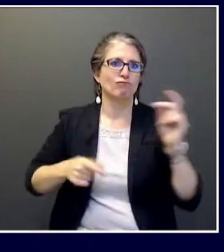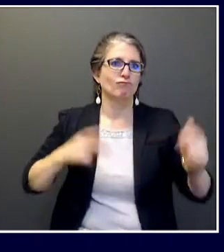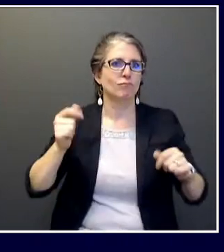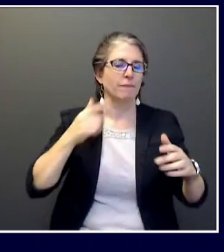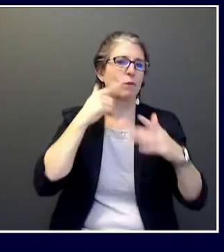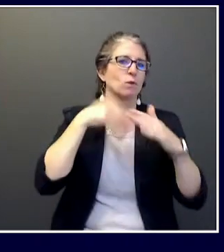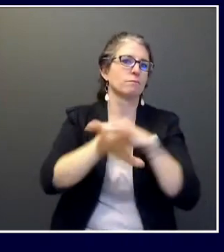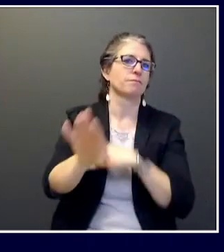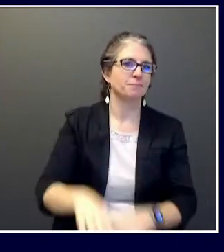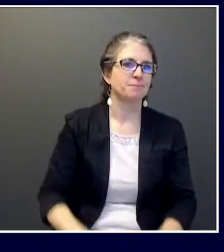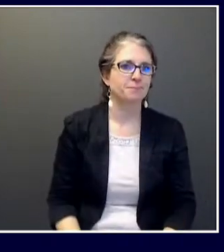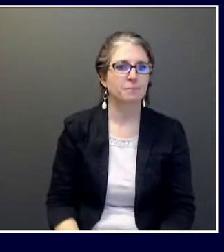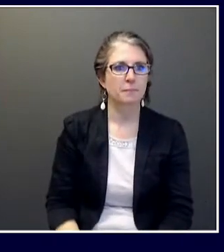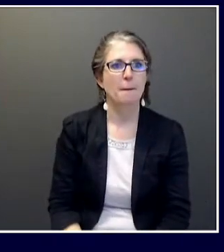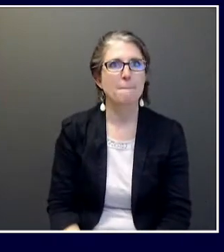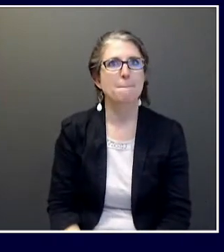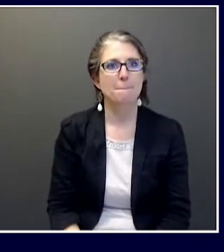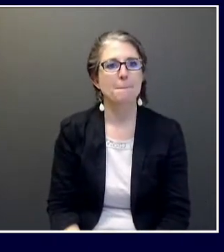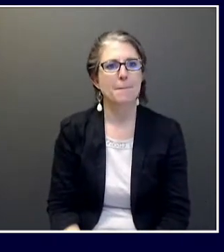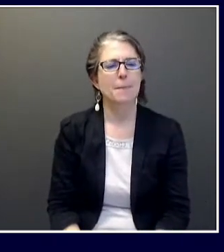Okay, good to know. I'm going to